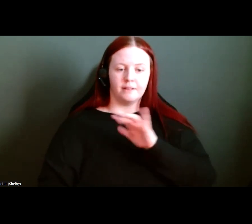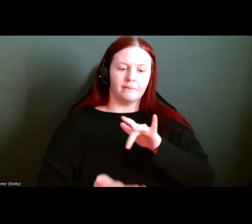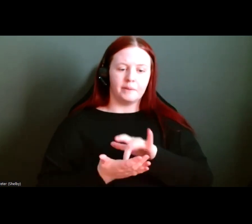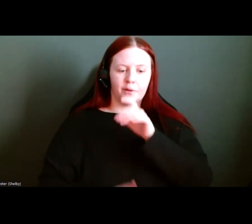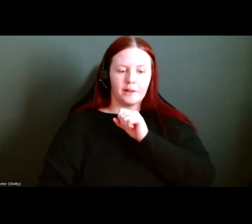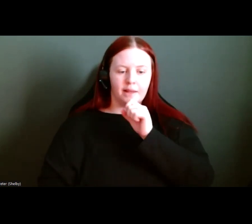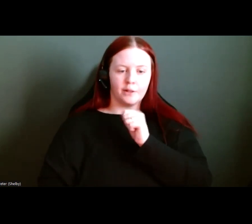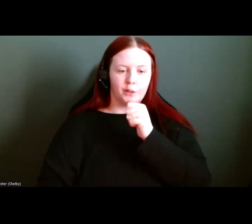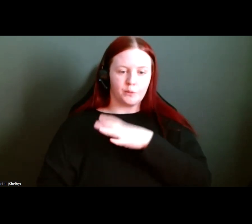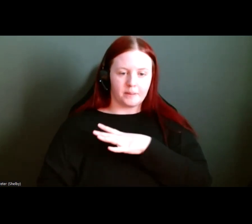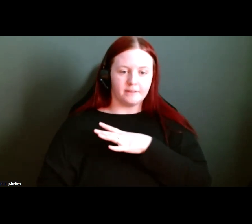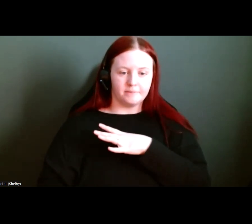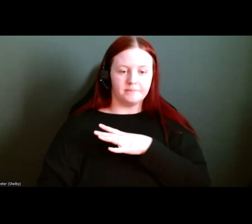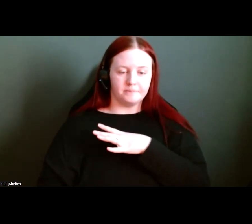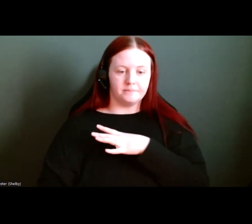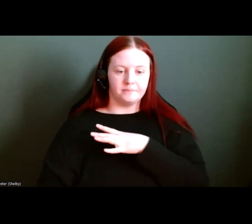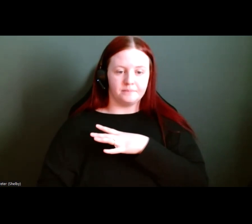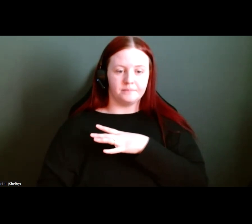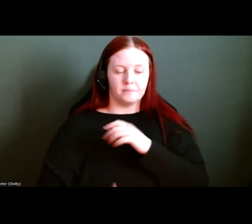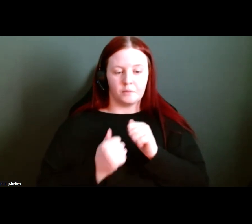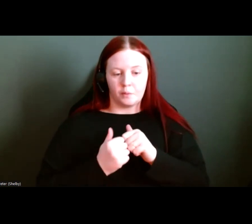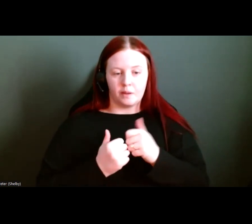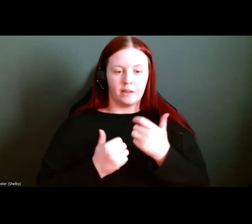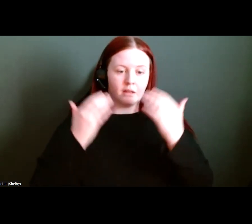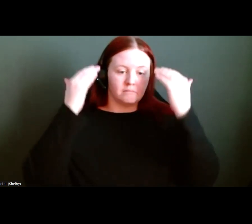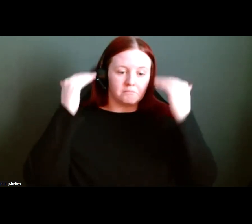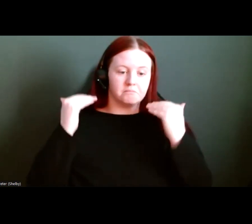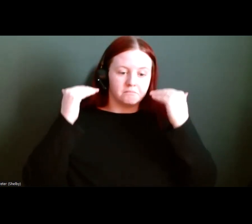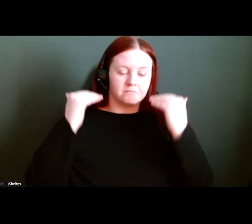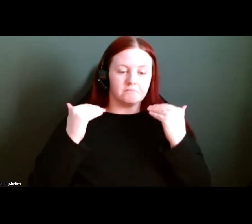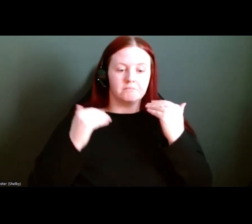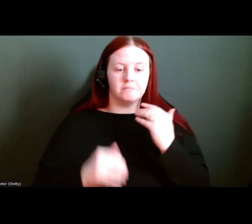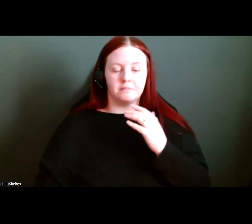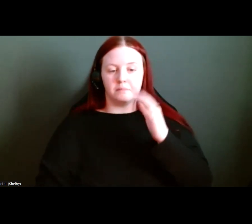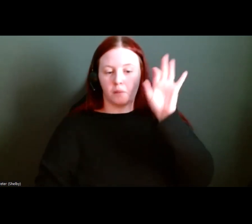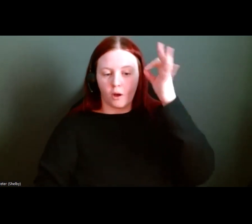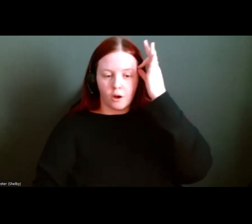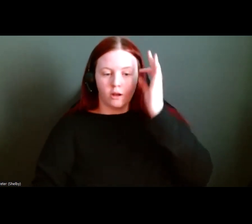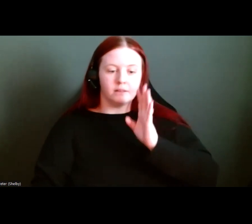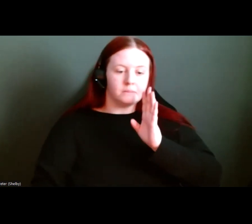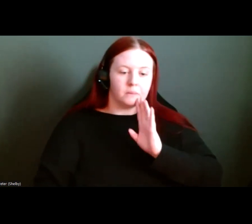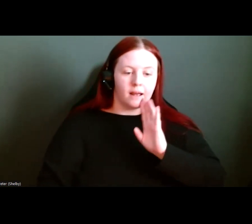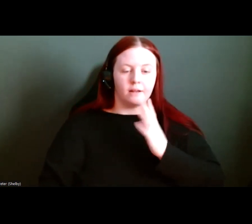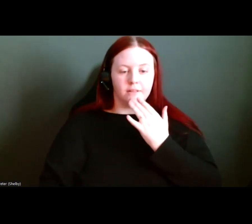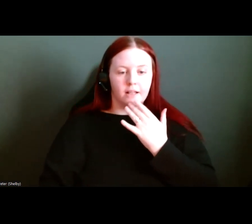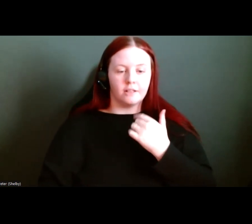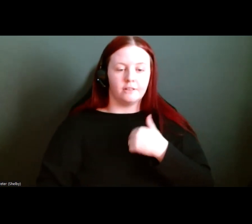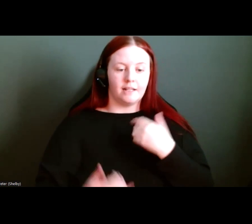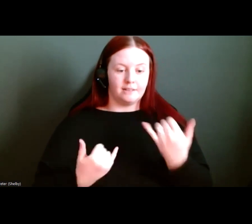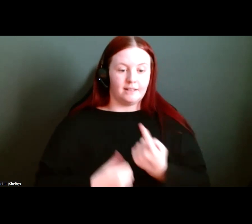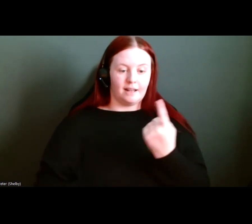woman with medium-length blonde brown hair, and today I am wearing blue